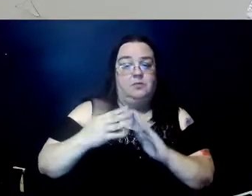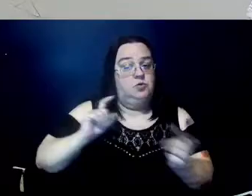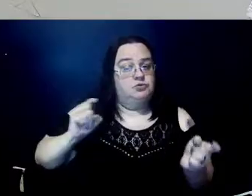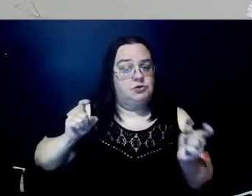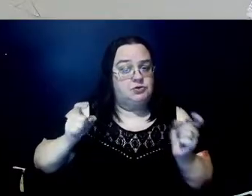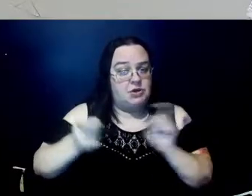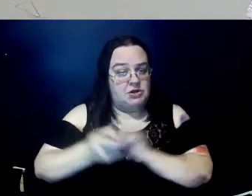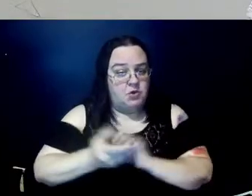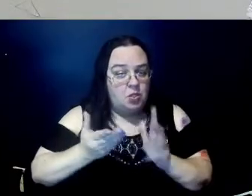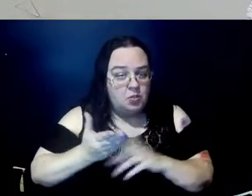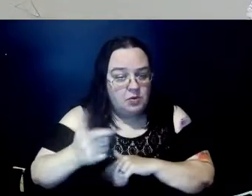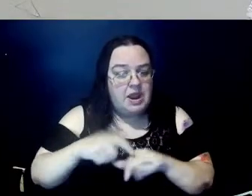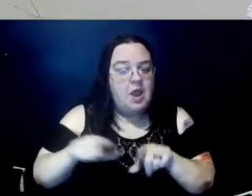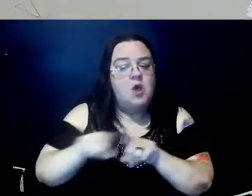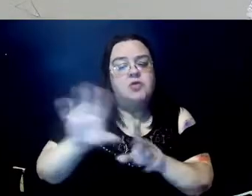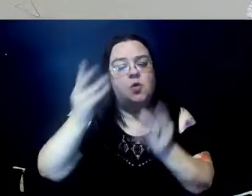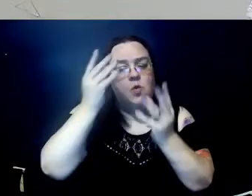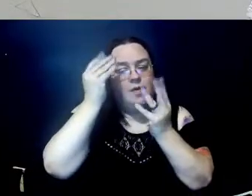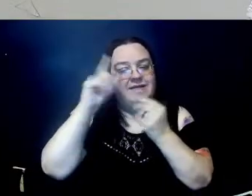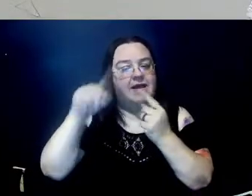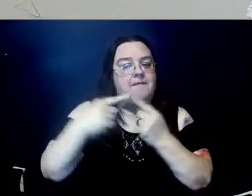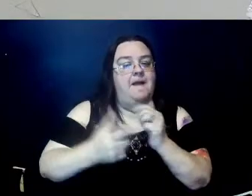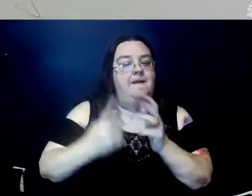both local and historical events.